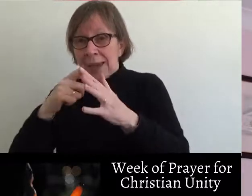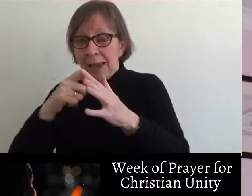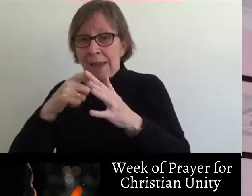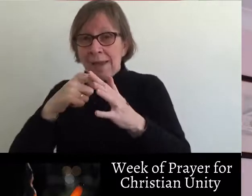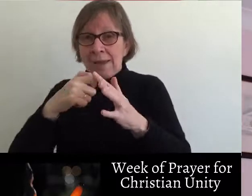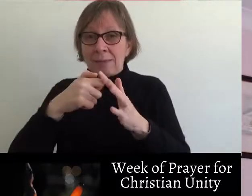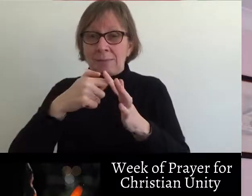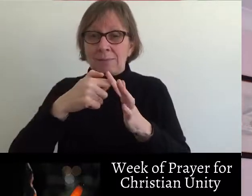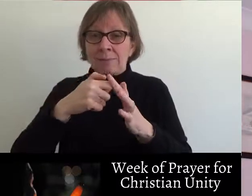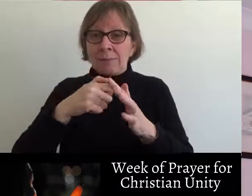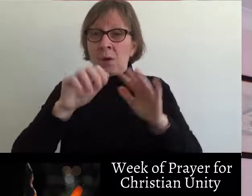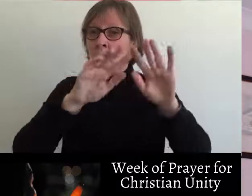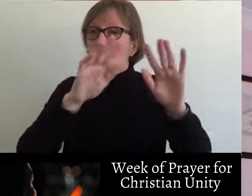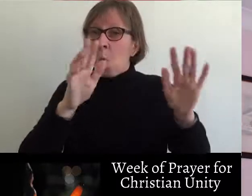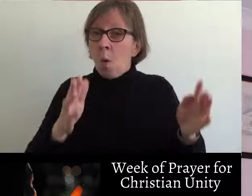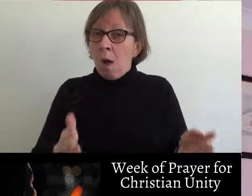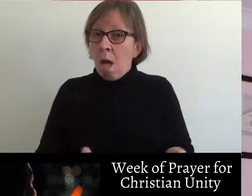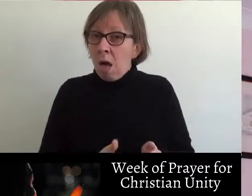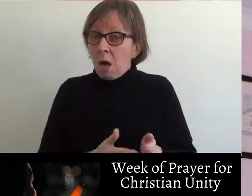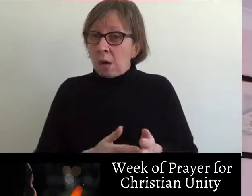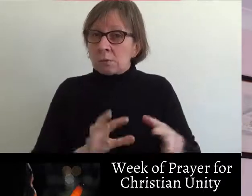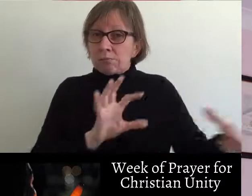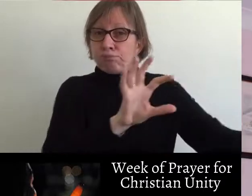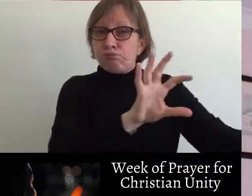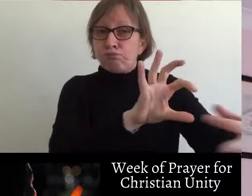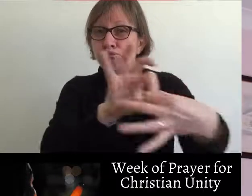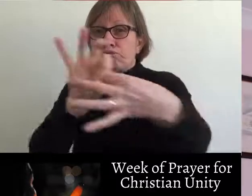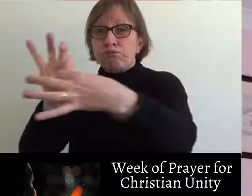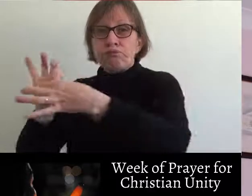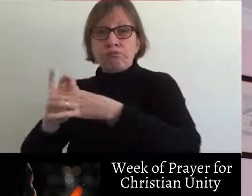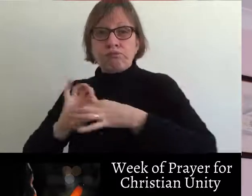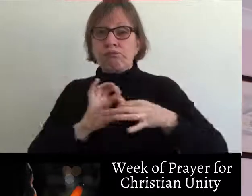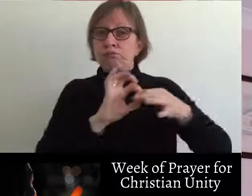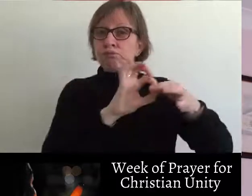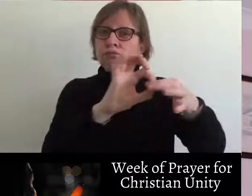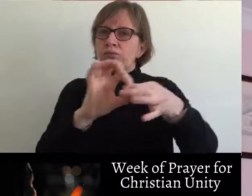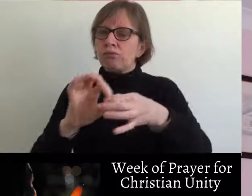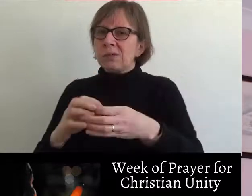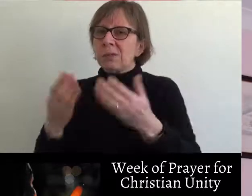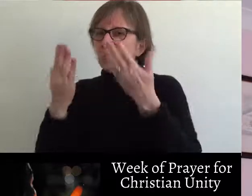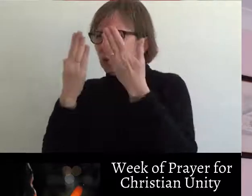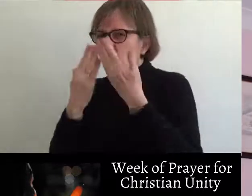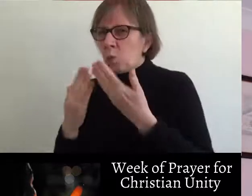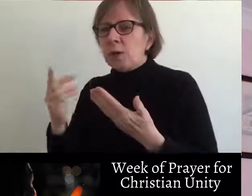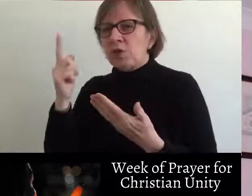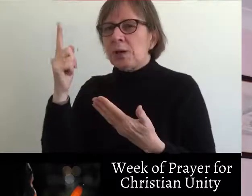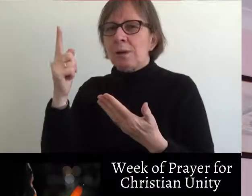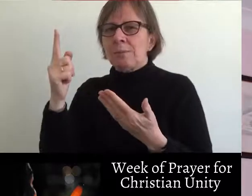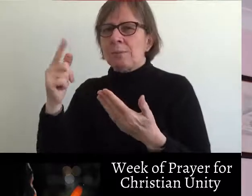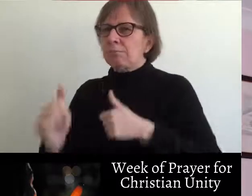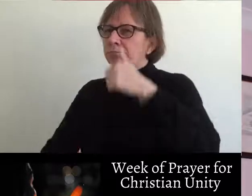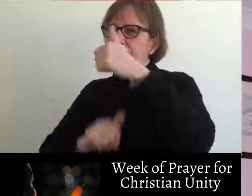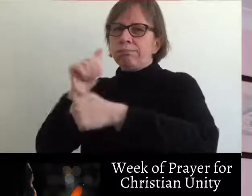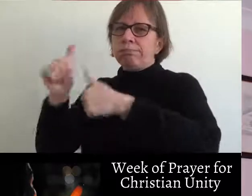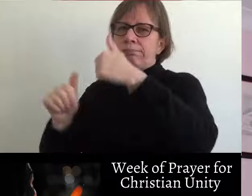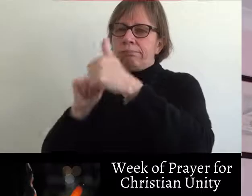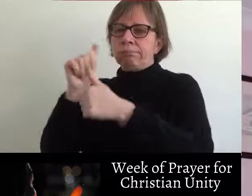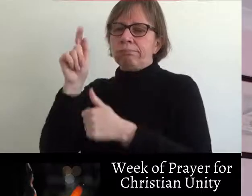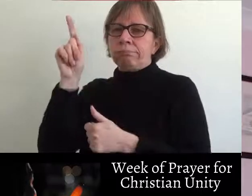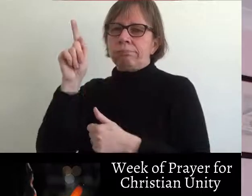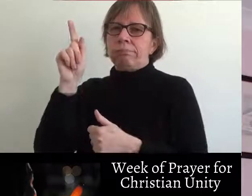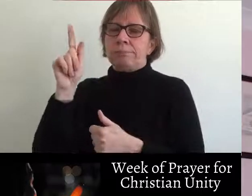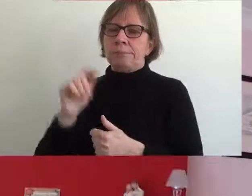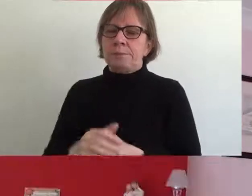are joining with people in churches around the world. In our worship, in our praise,